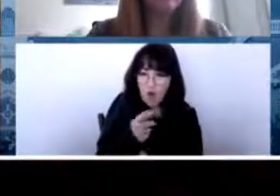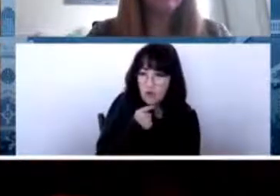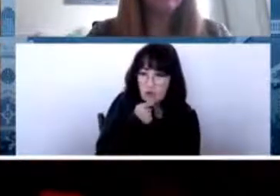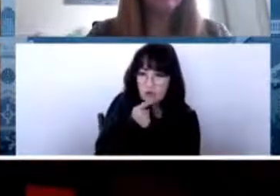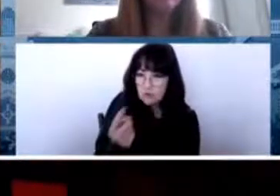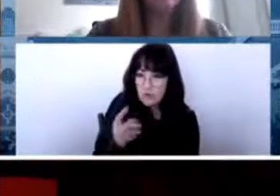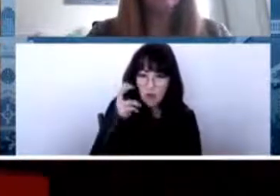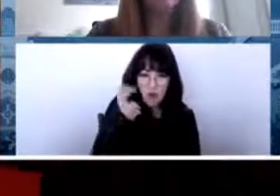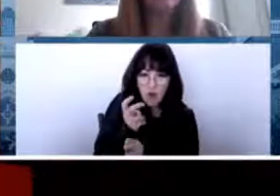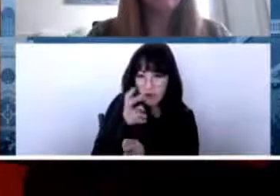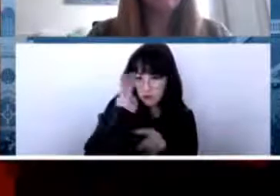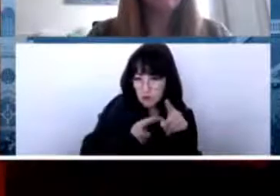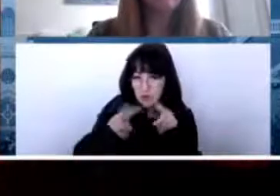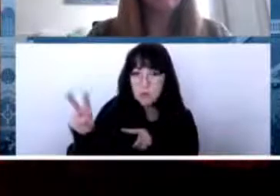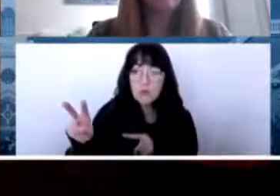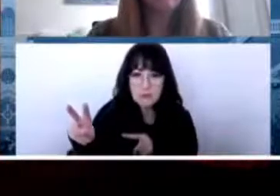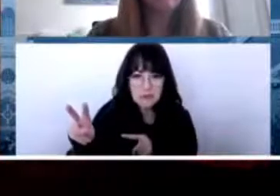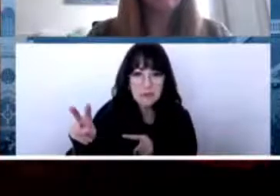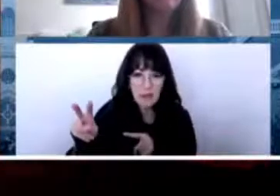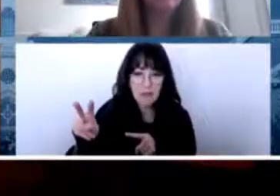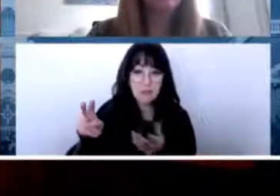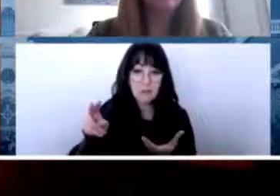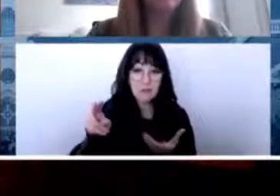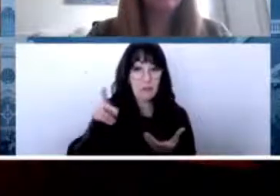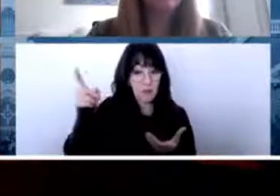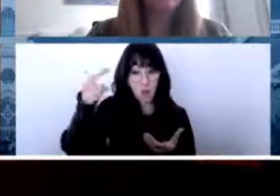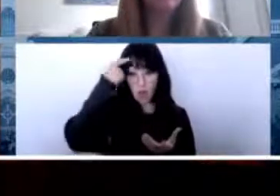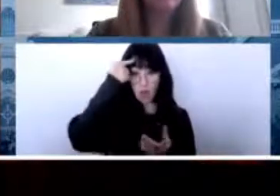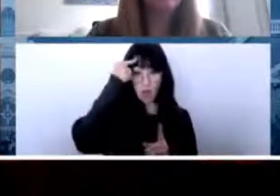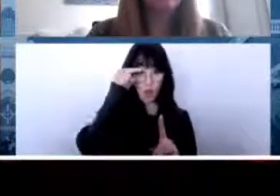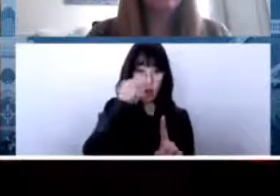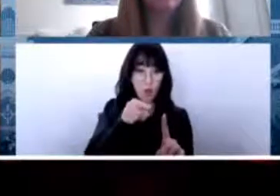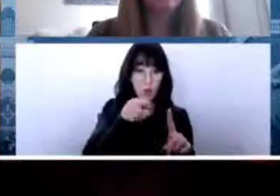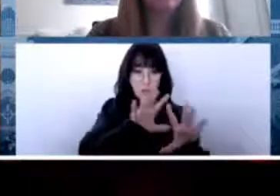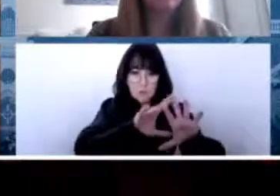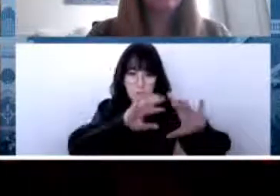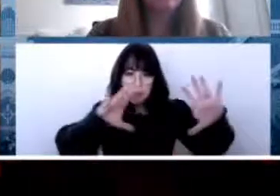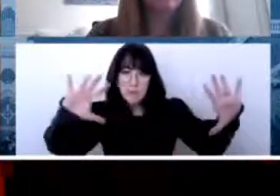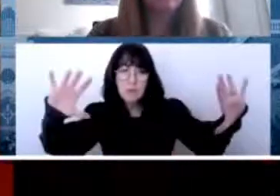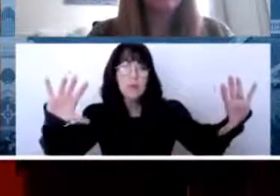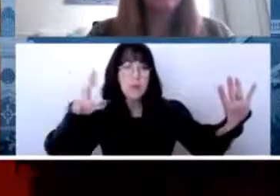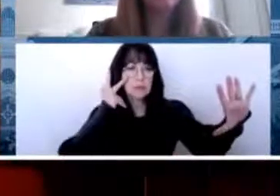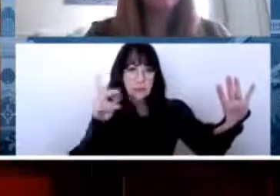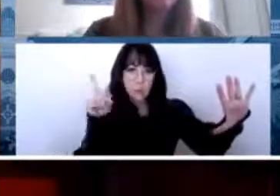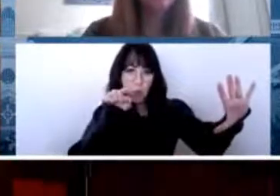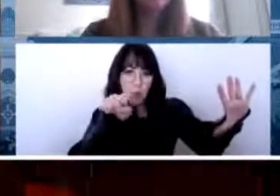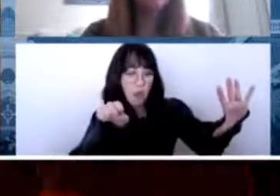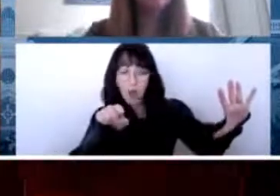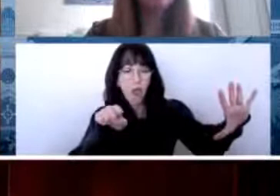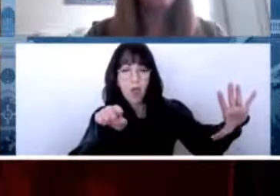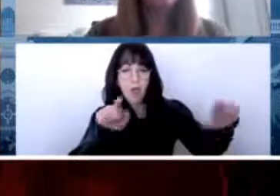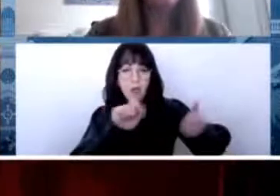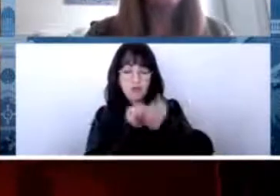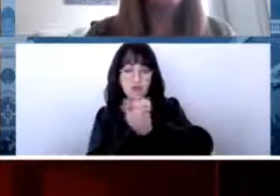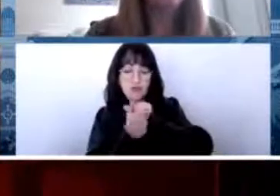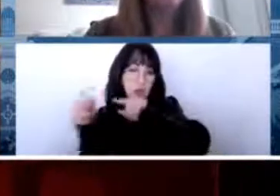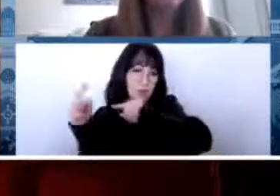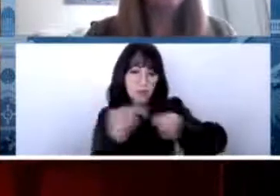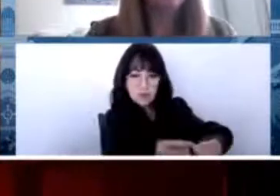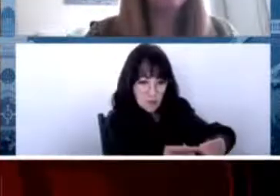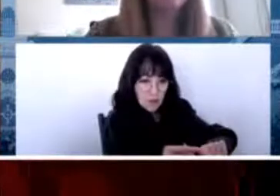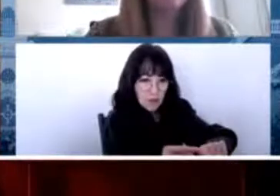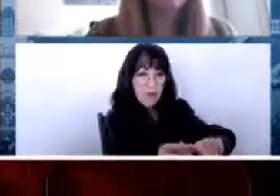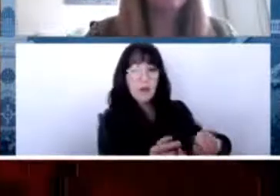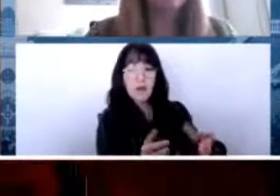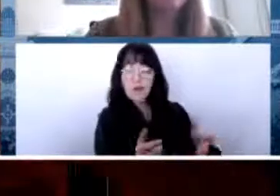be changed. For us to do what we can do here under state of emergency is do road